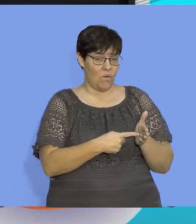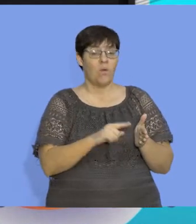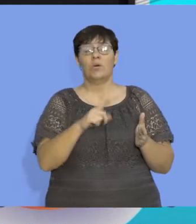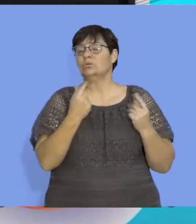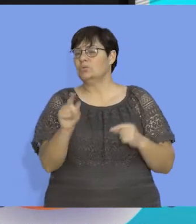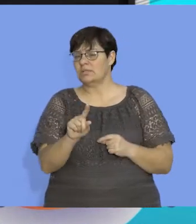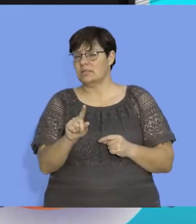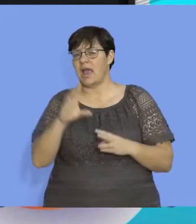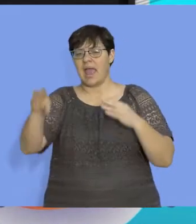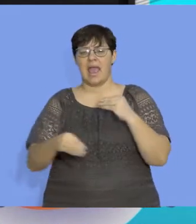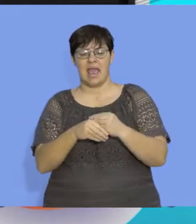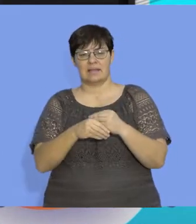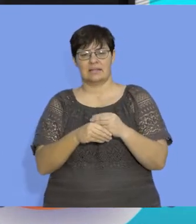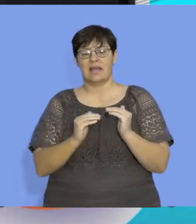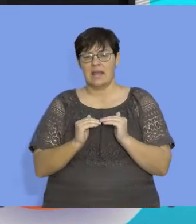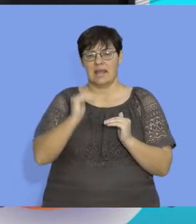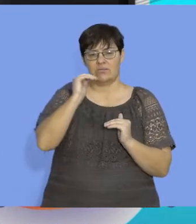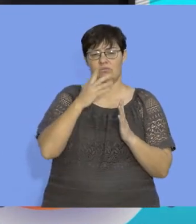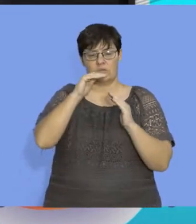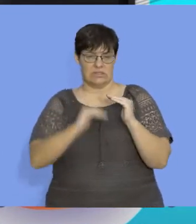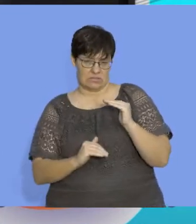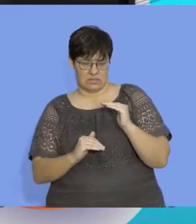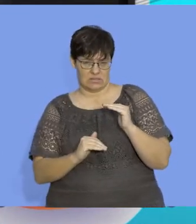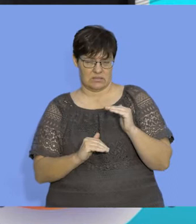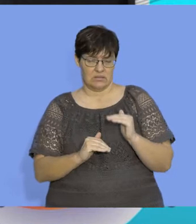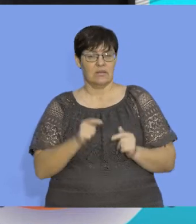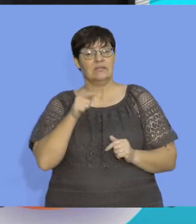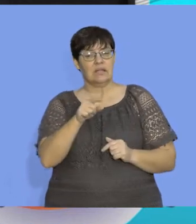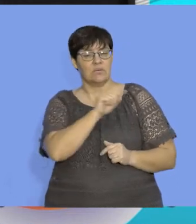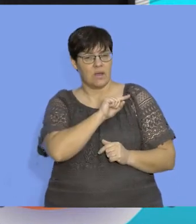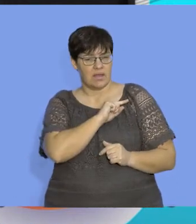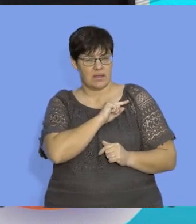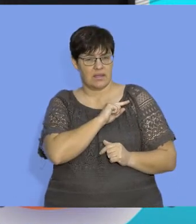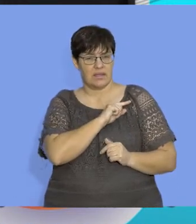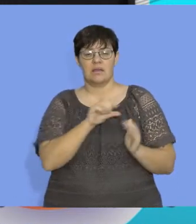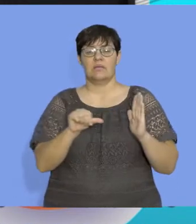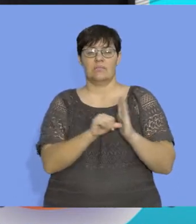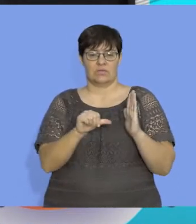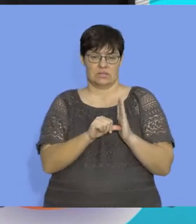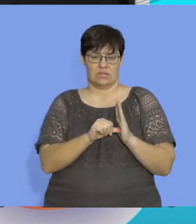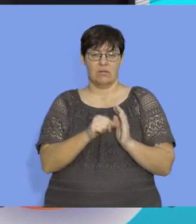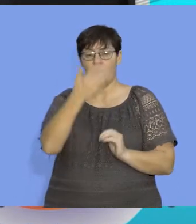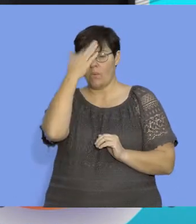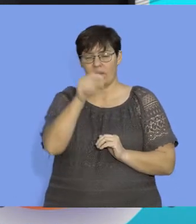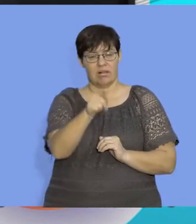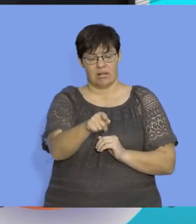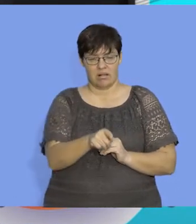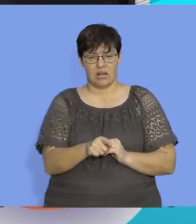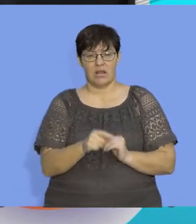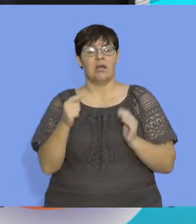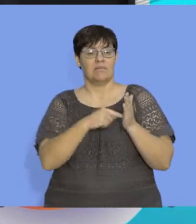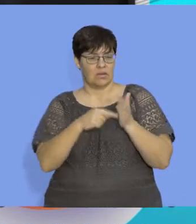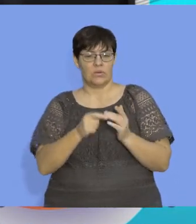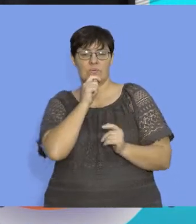that you're doing is you're calculating an increase or a decrease, and therefore it is important for you to know how to